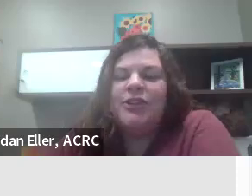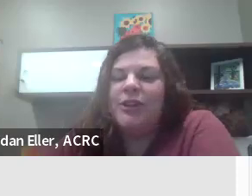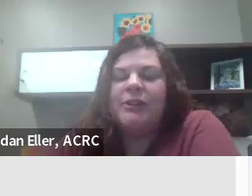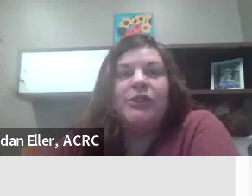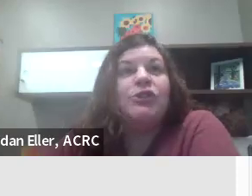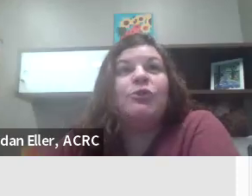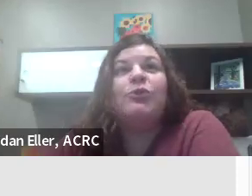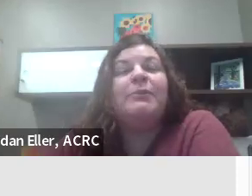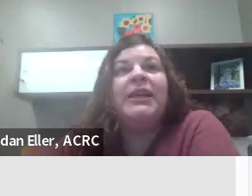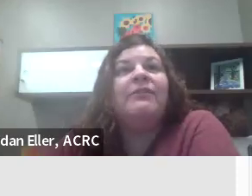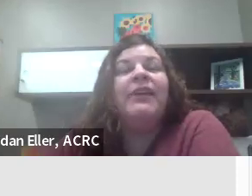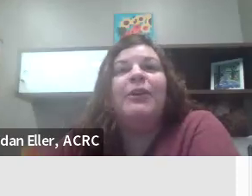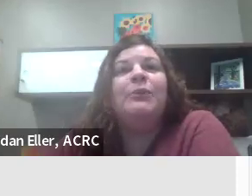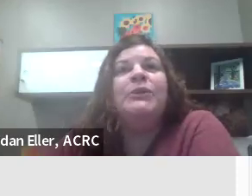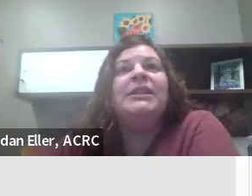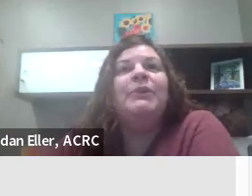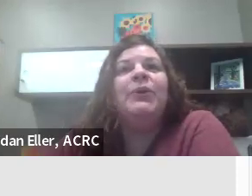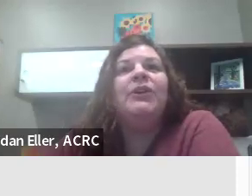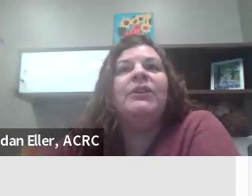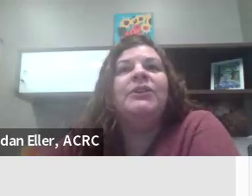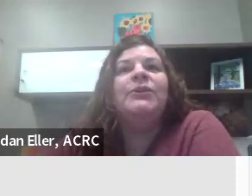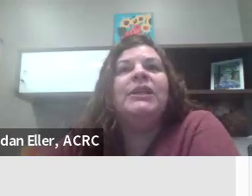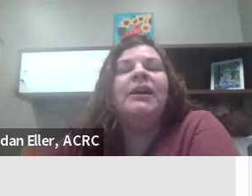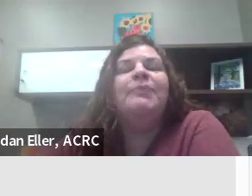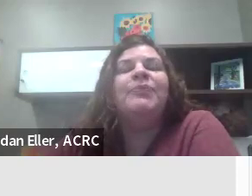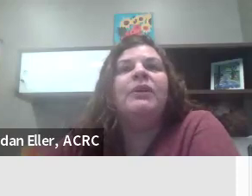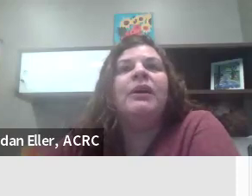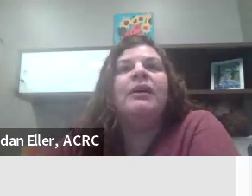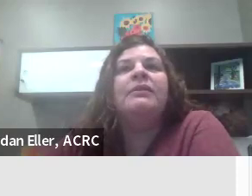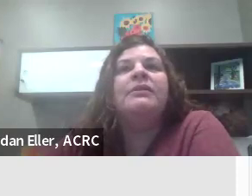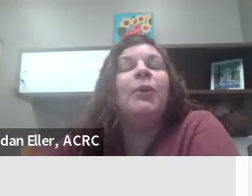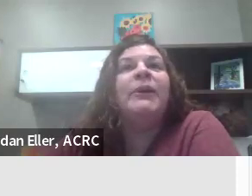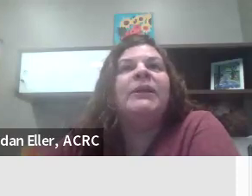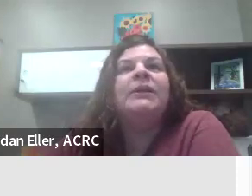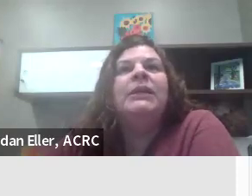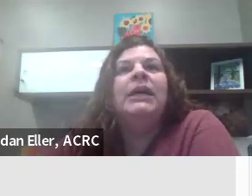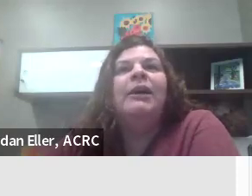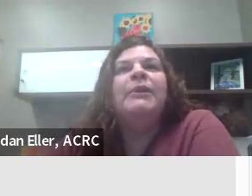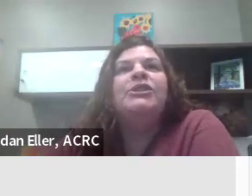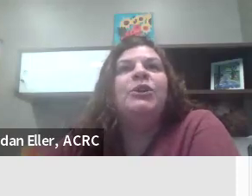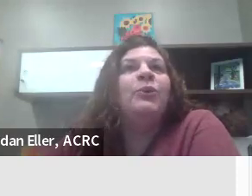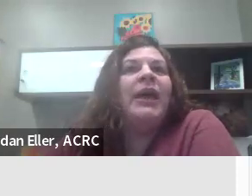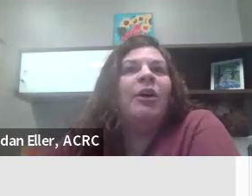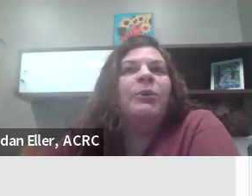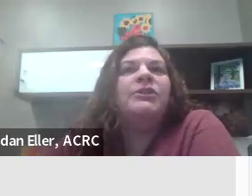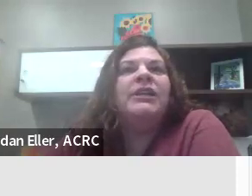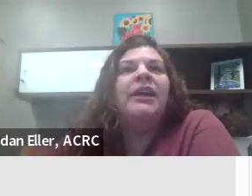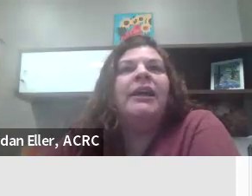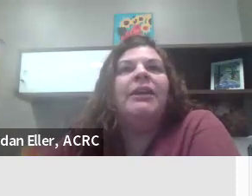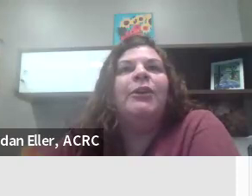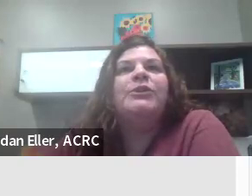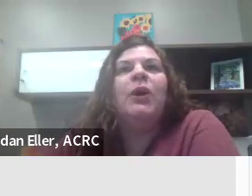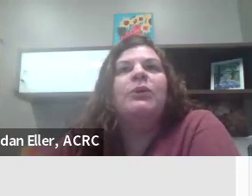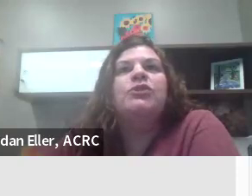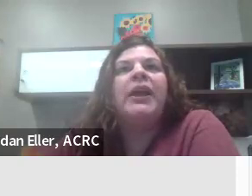services manager, extremely valuable team member in our clinical department. And so we had an opportunity